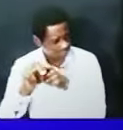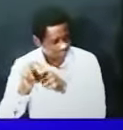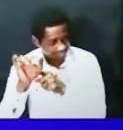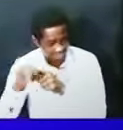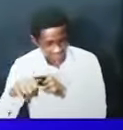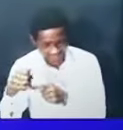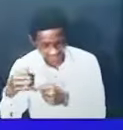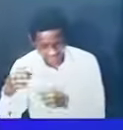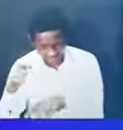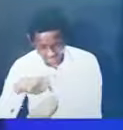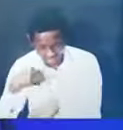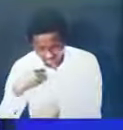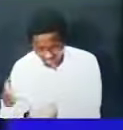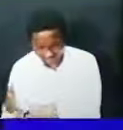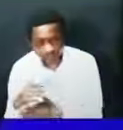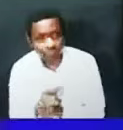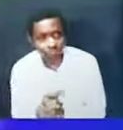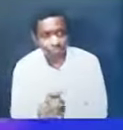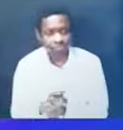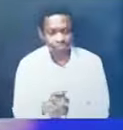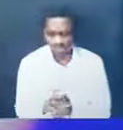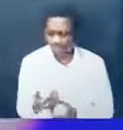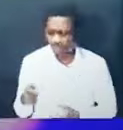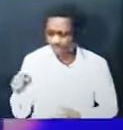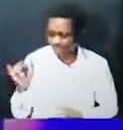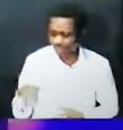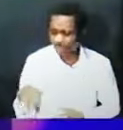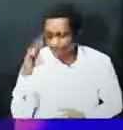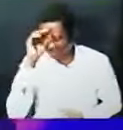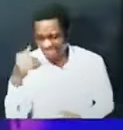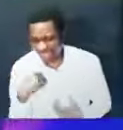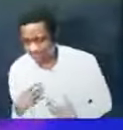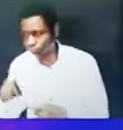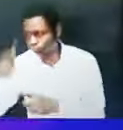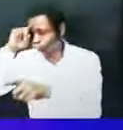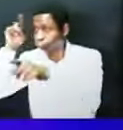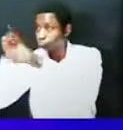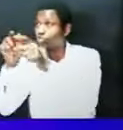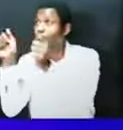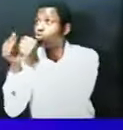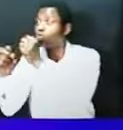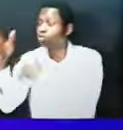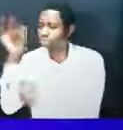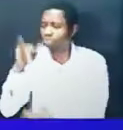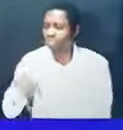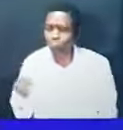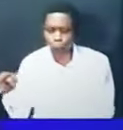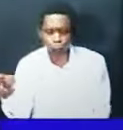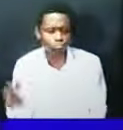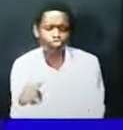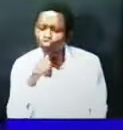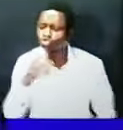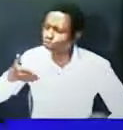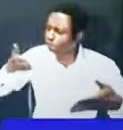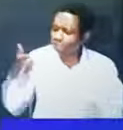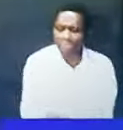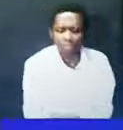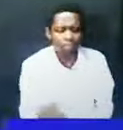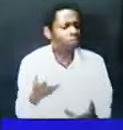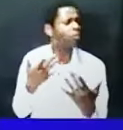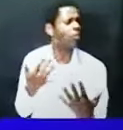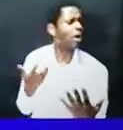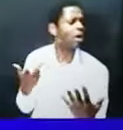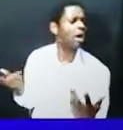called Simeon. Now, he had a deal with God that he will not die until he sees God's